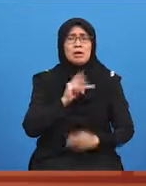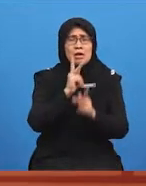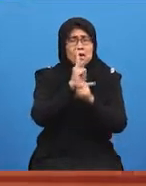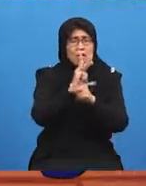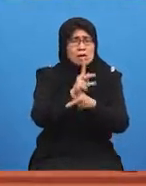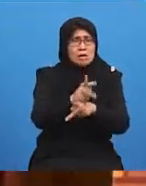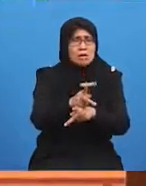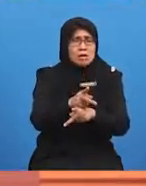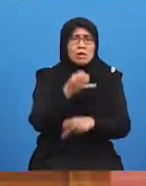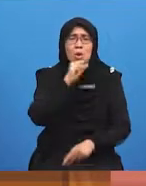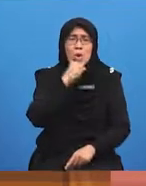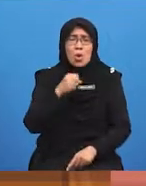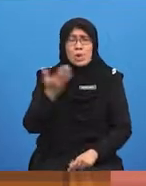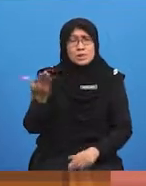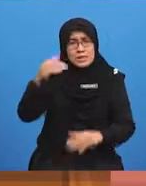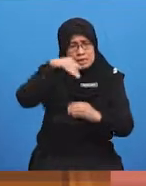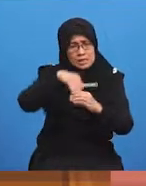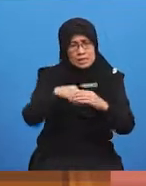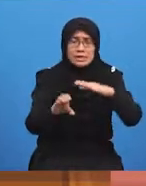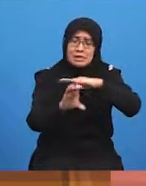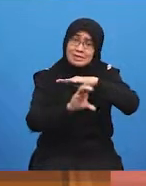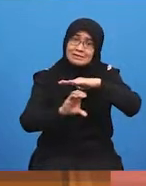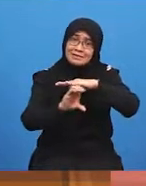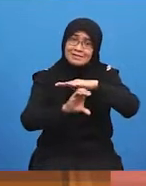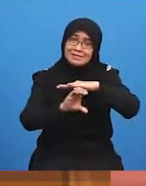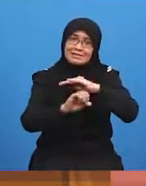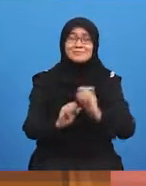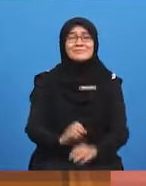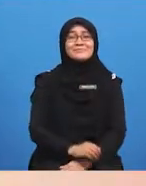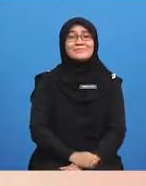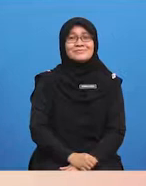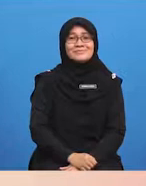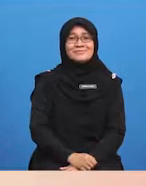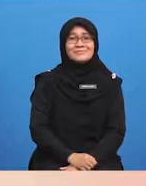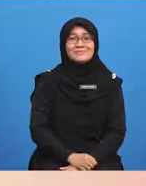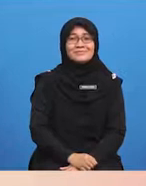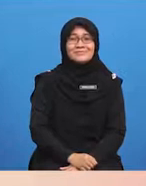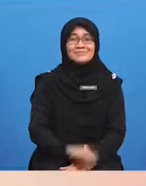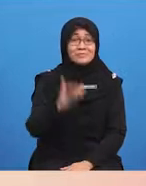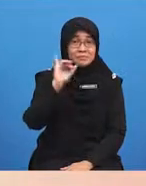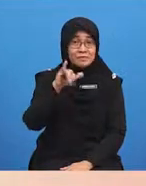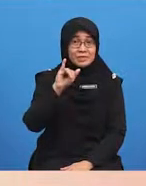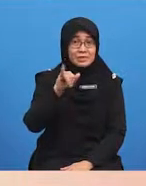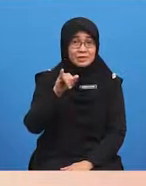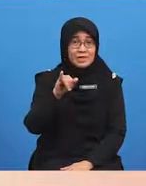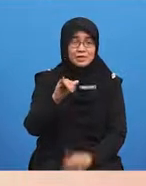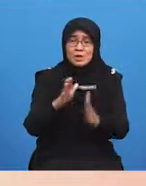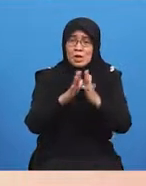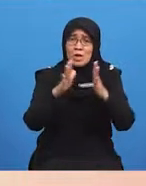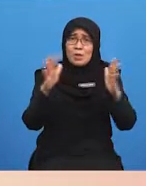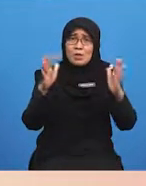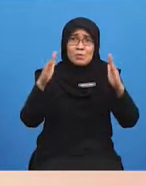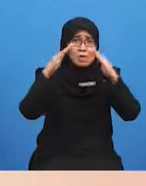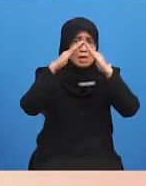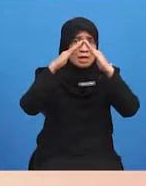the cellar. That's all. What do you think, YOLO? Yes, such a big house you